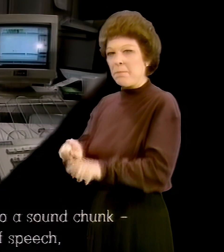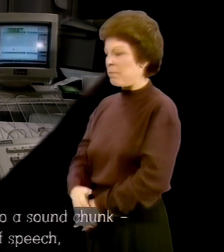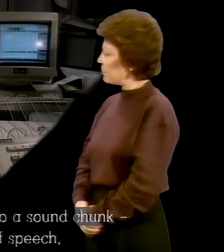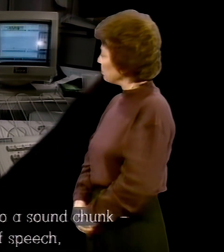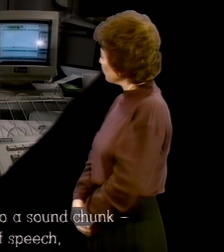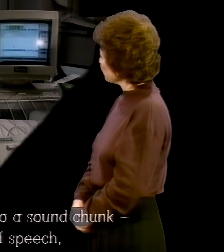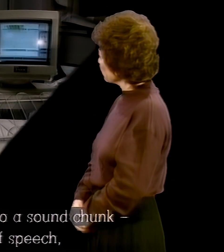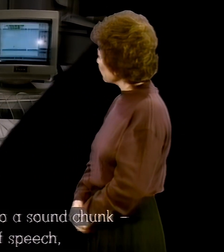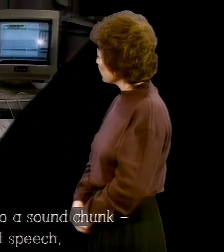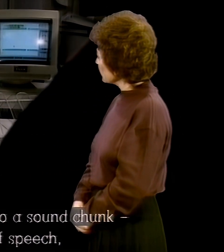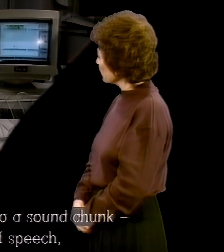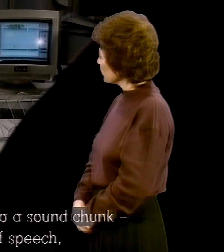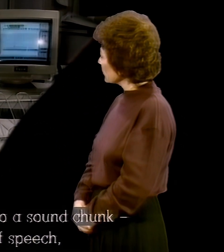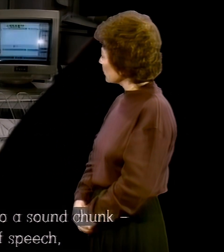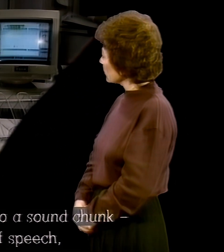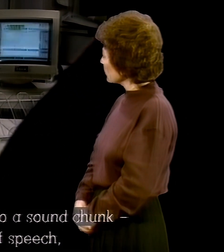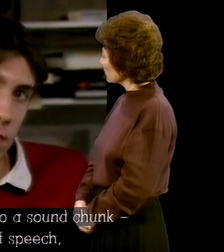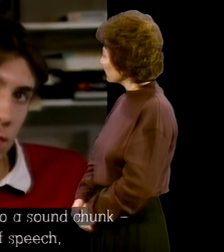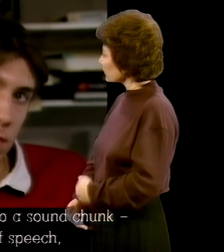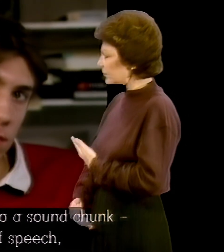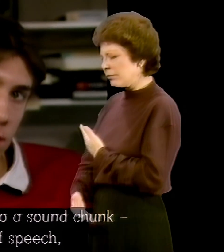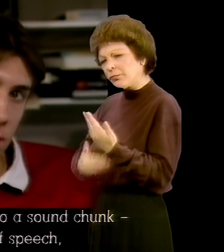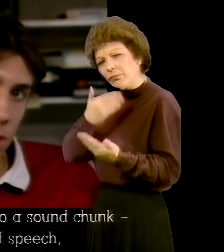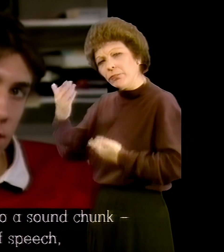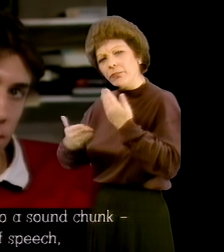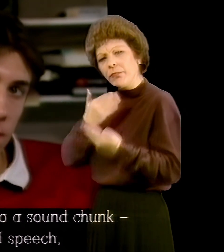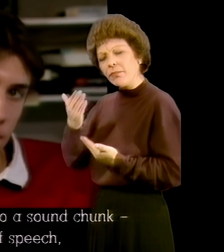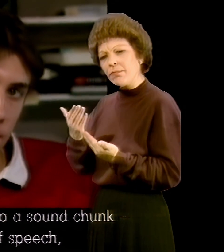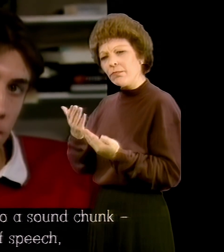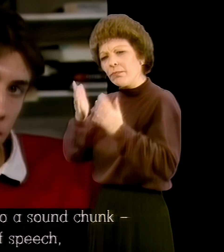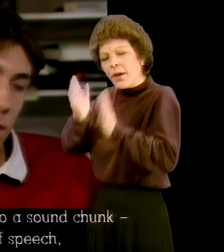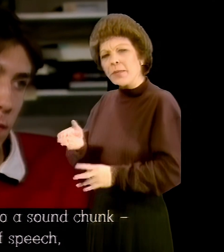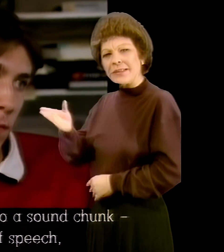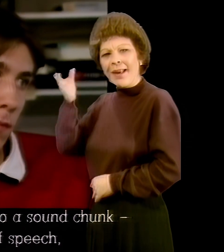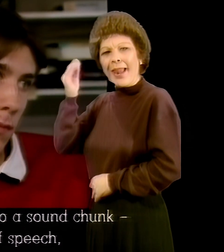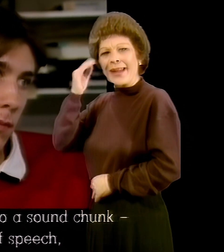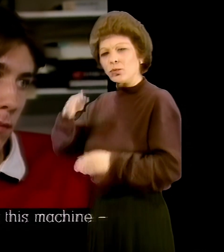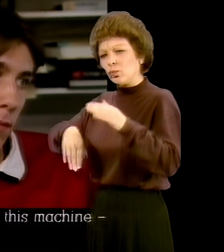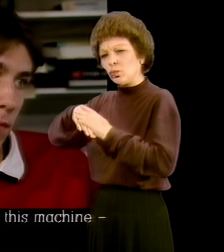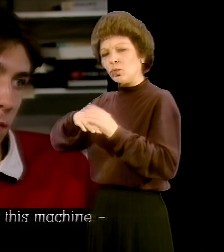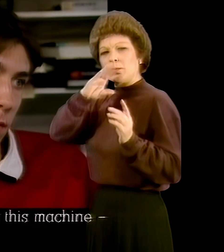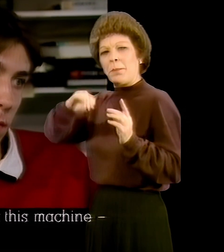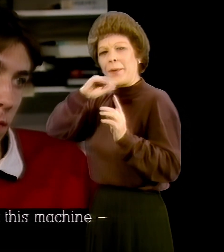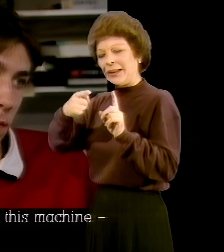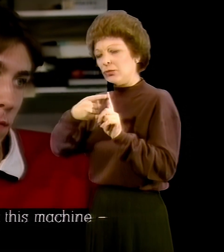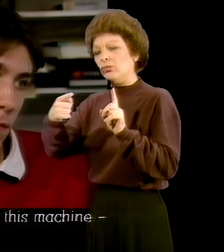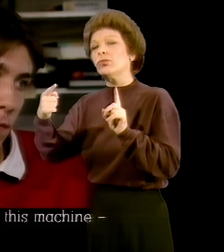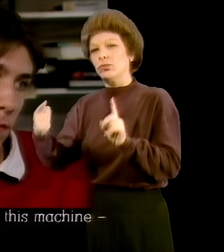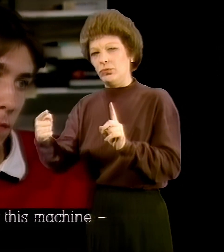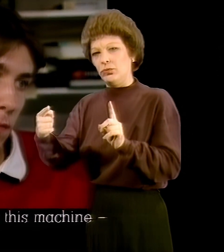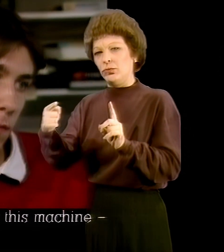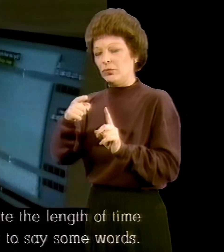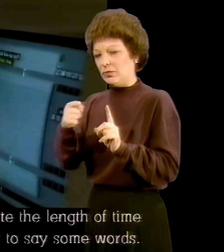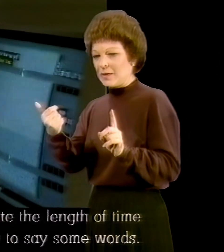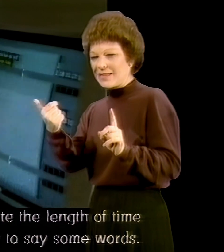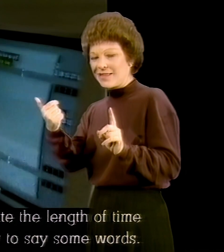I have to listen to a sound chunk, a bit of speech. I have to time it using this machine.